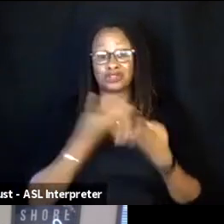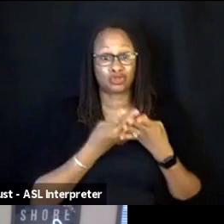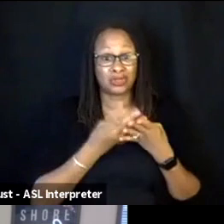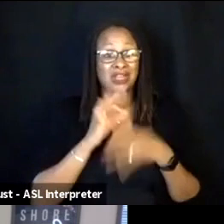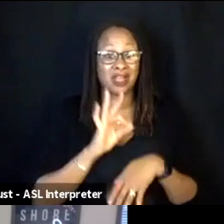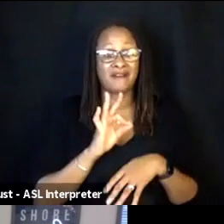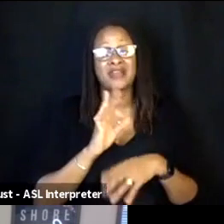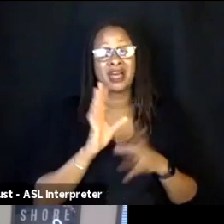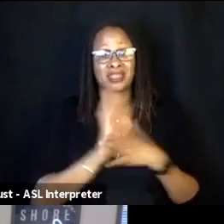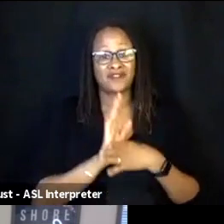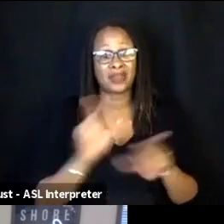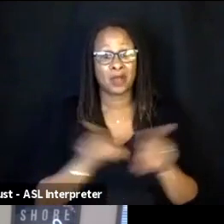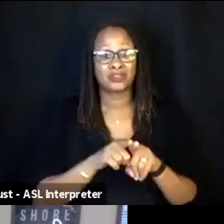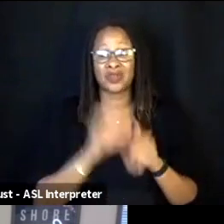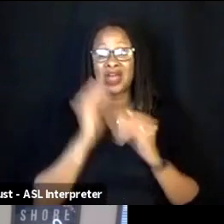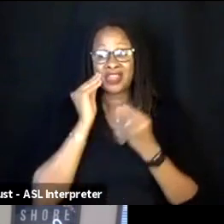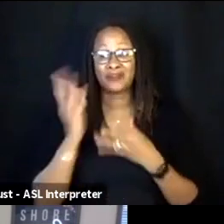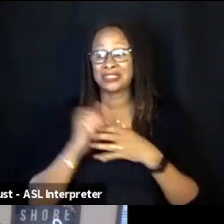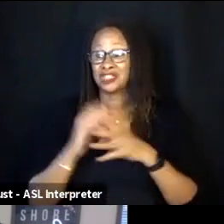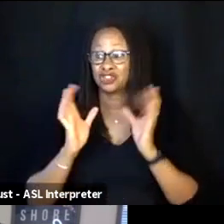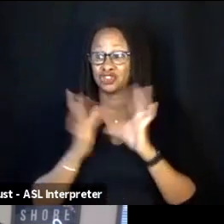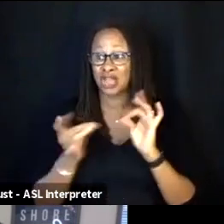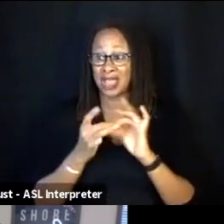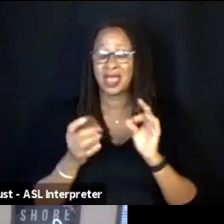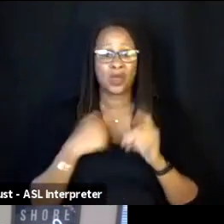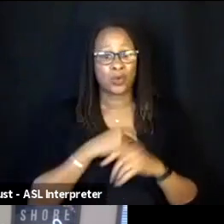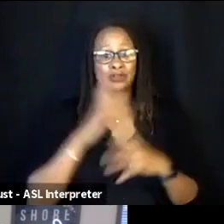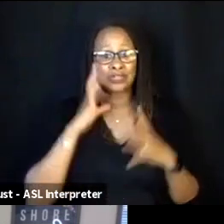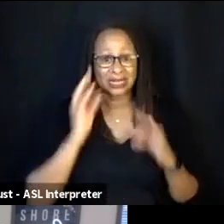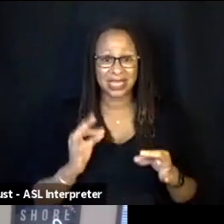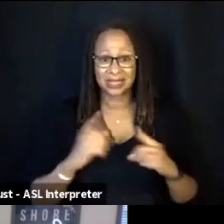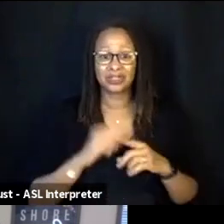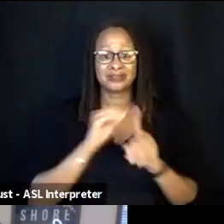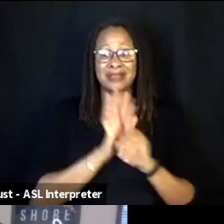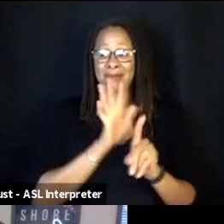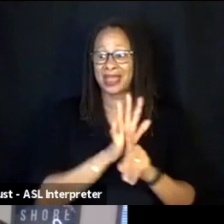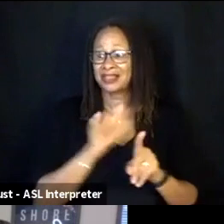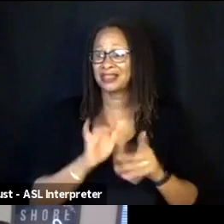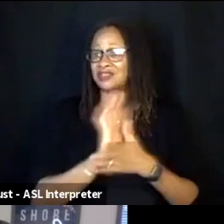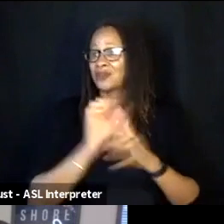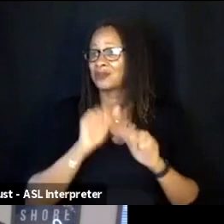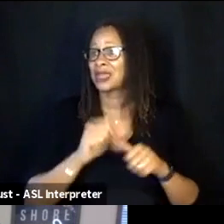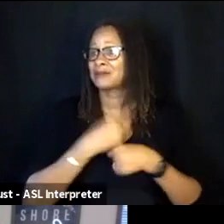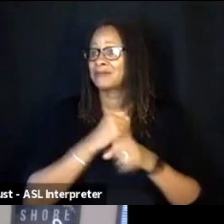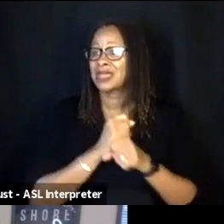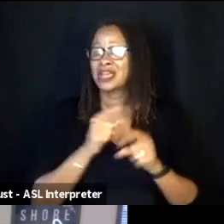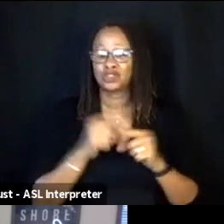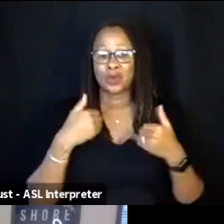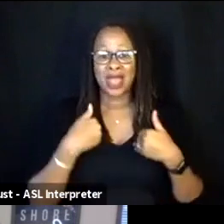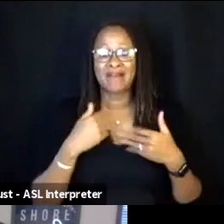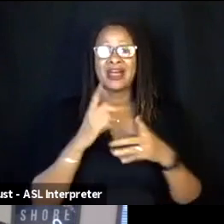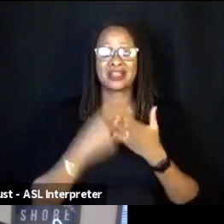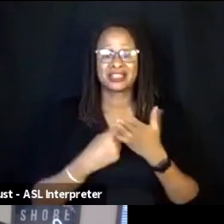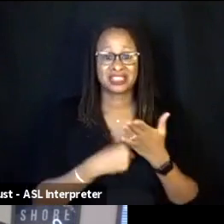we'll put the information in the chat. But we're really dedicated to the impact that this film can make by having a discussion guide that goes with the film